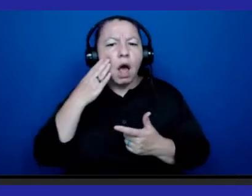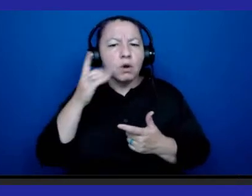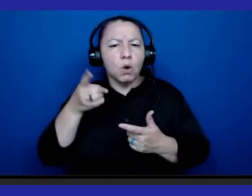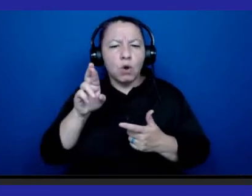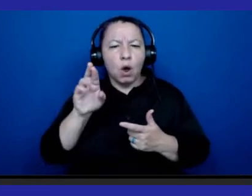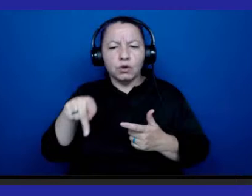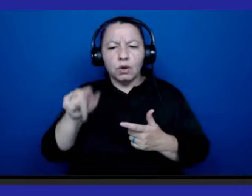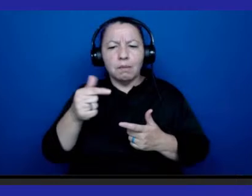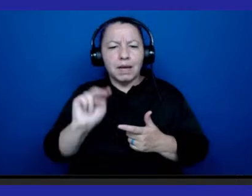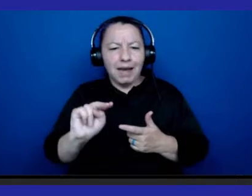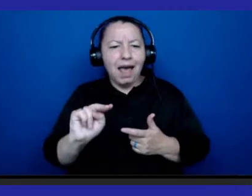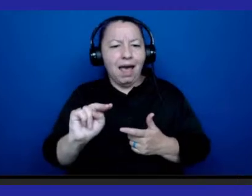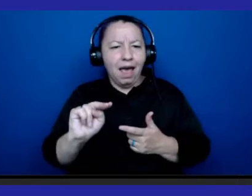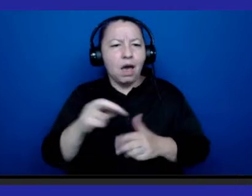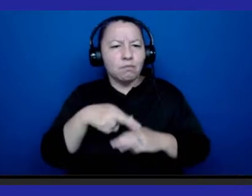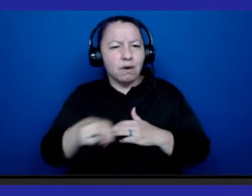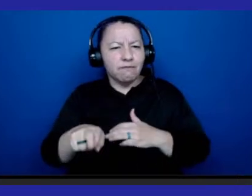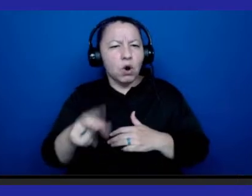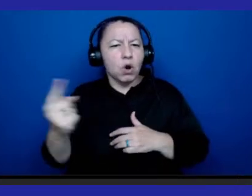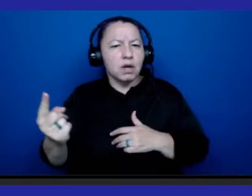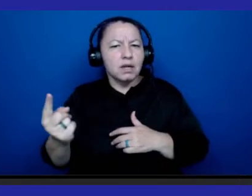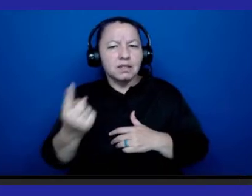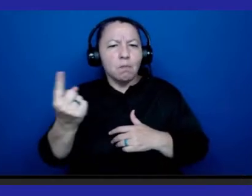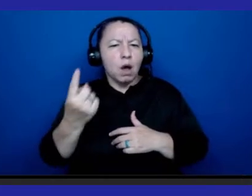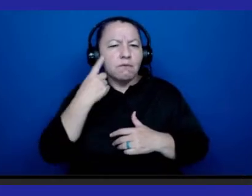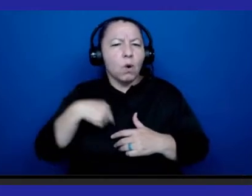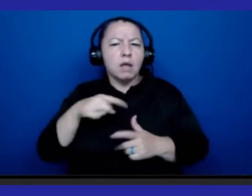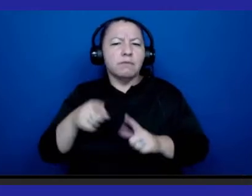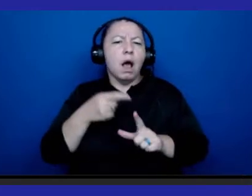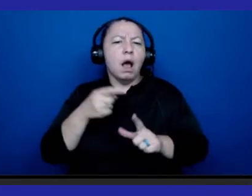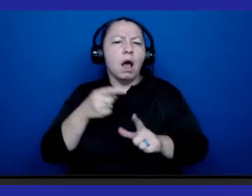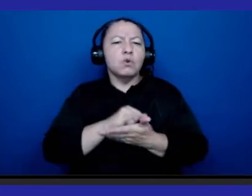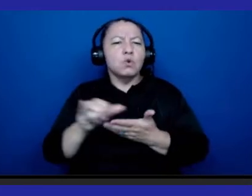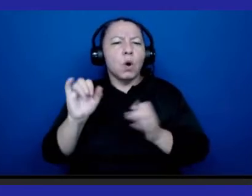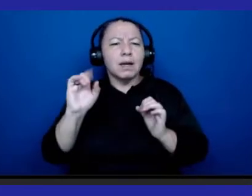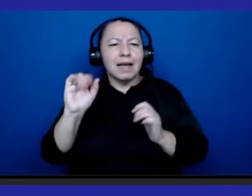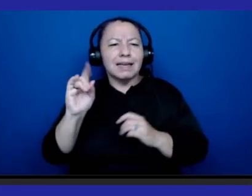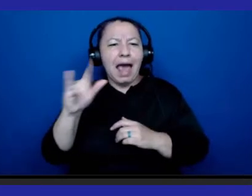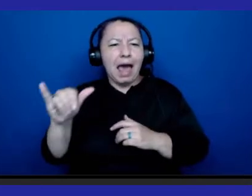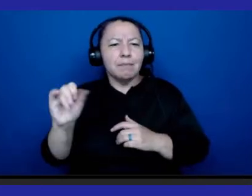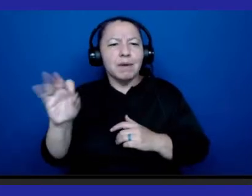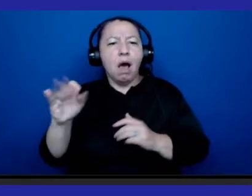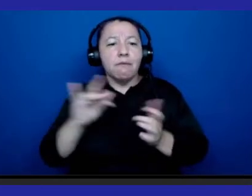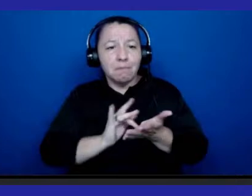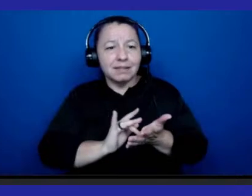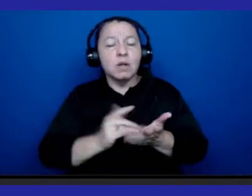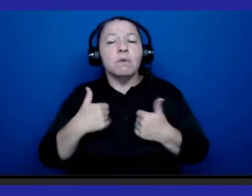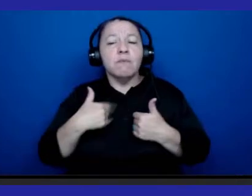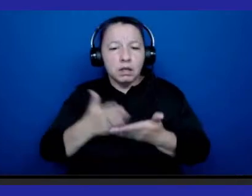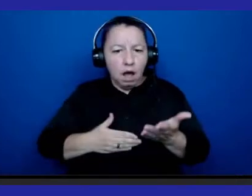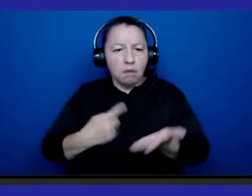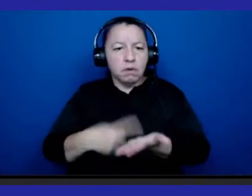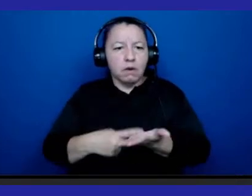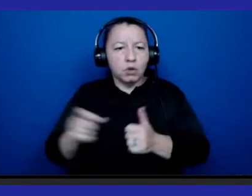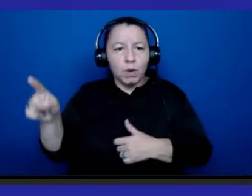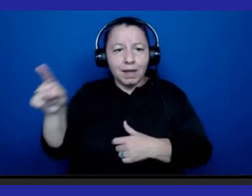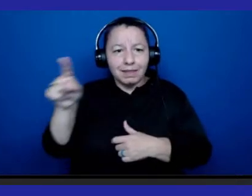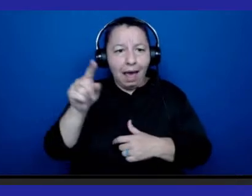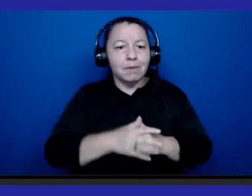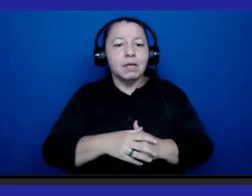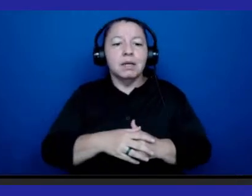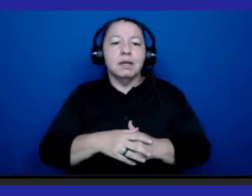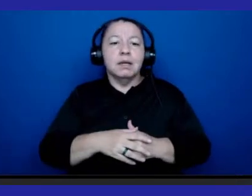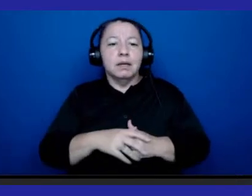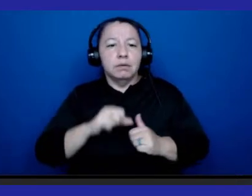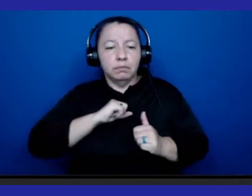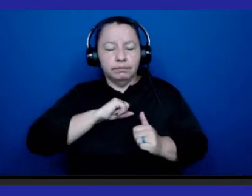to someone, New York Academy of Medicine. We've had ongoing conversations with them. And so those